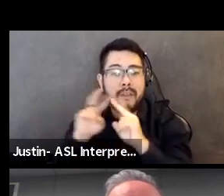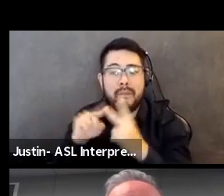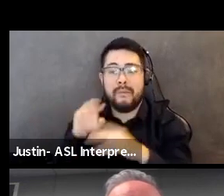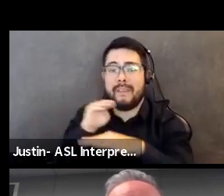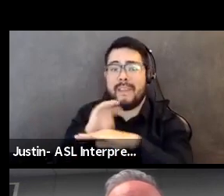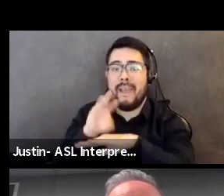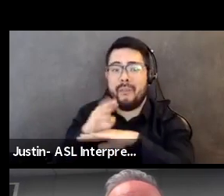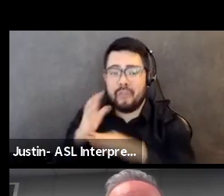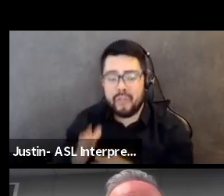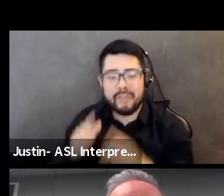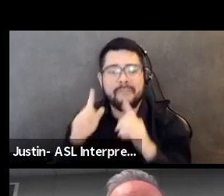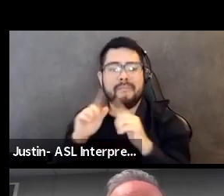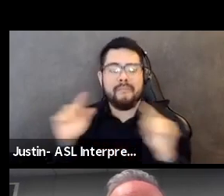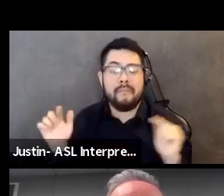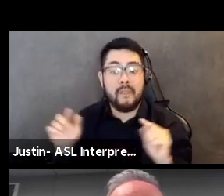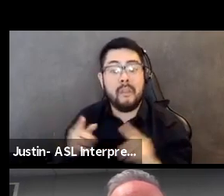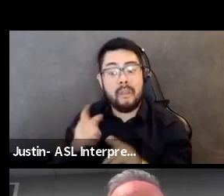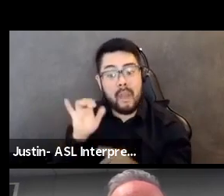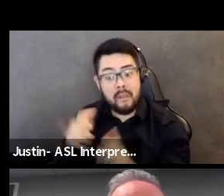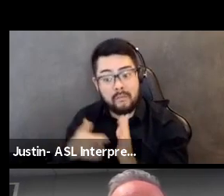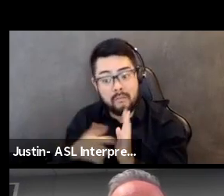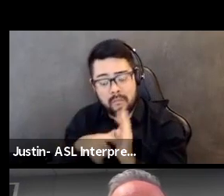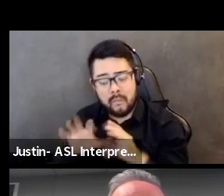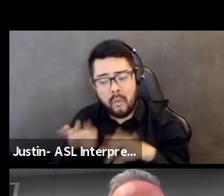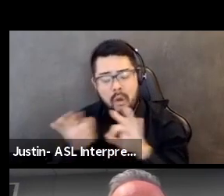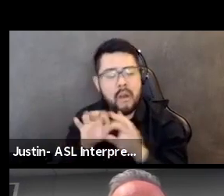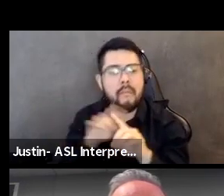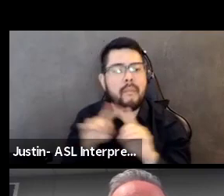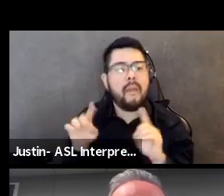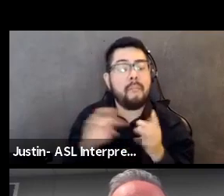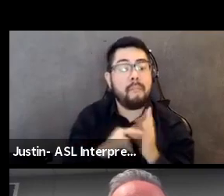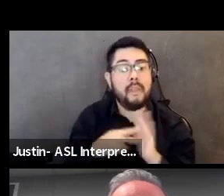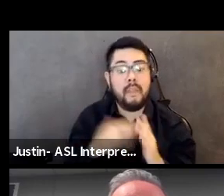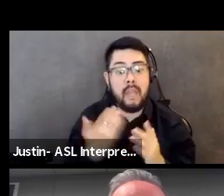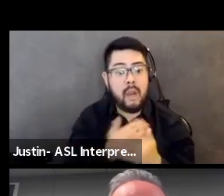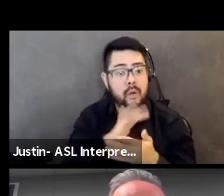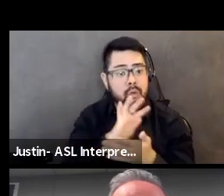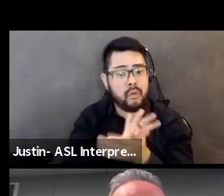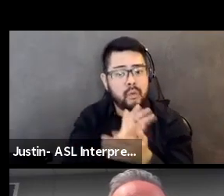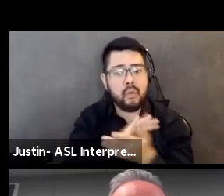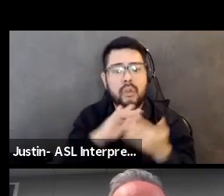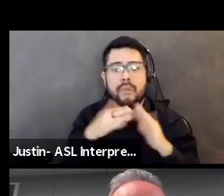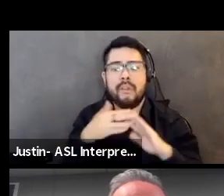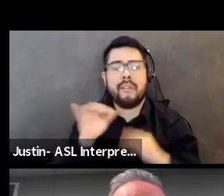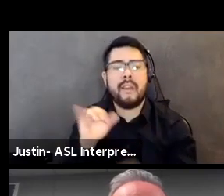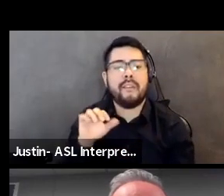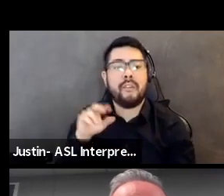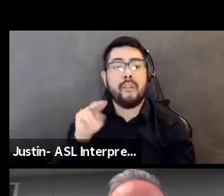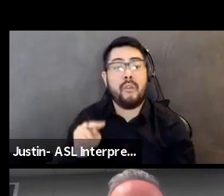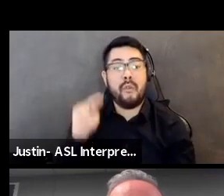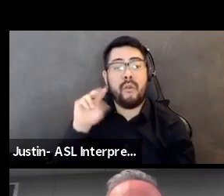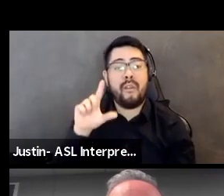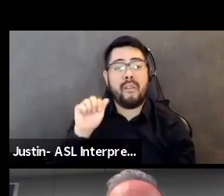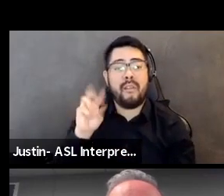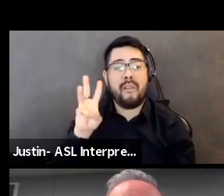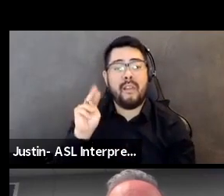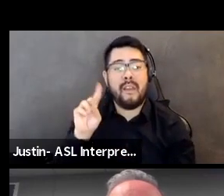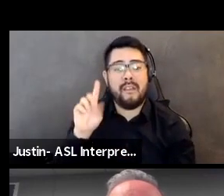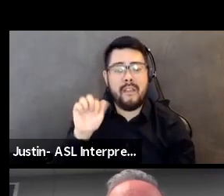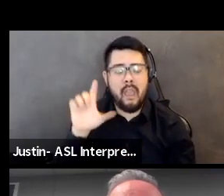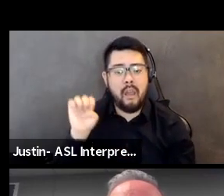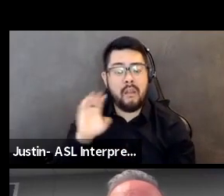that but that does not mean keeping a school in a community like north lawndale that has a very high rate of